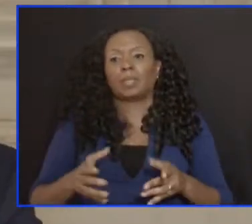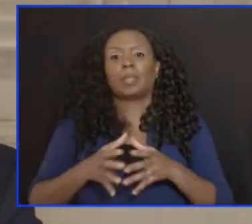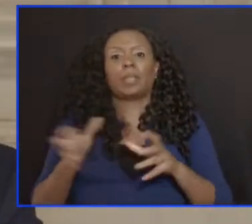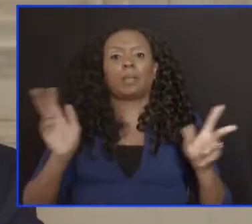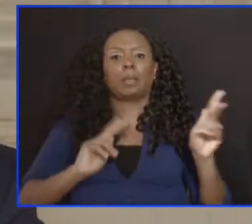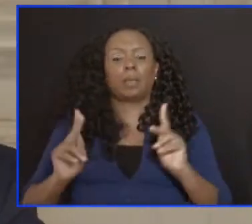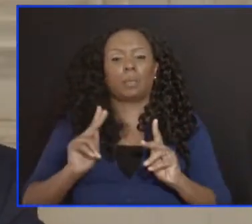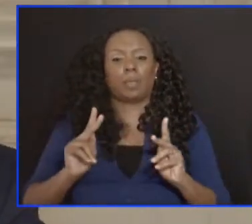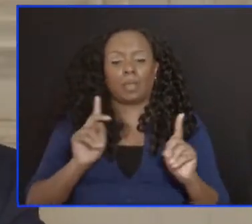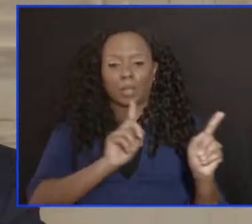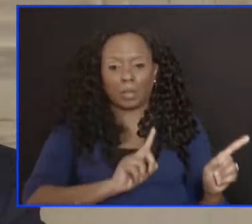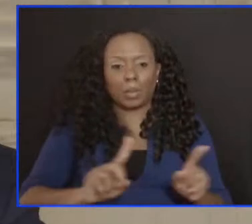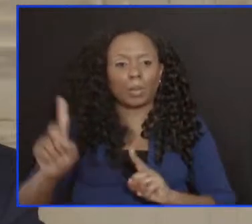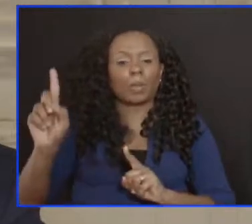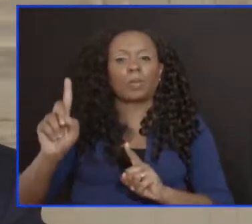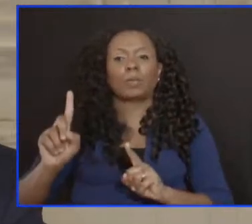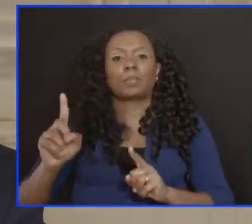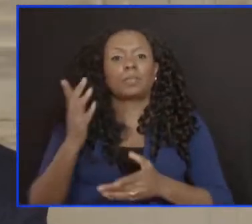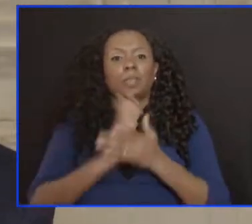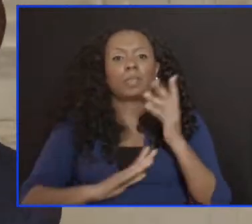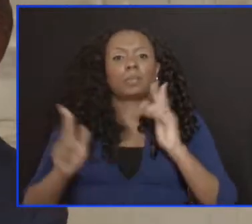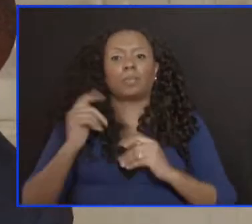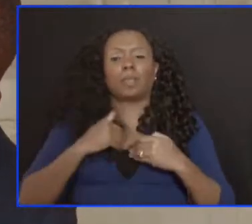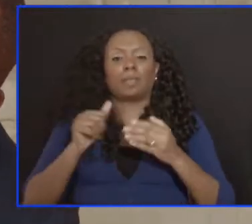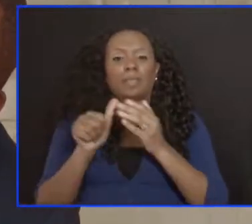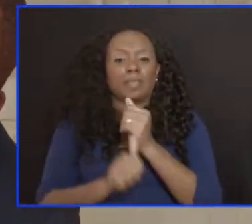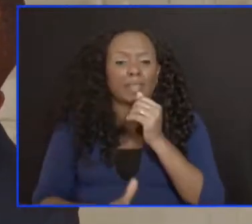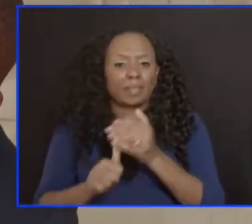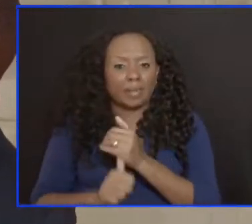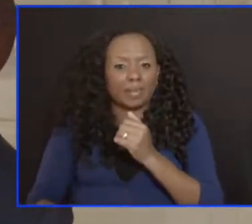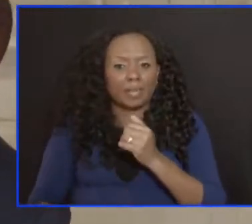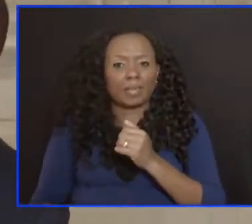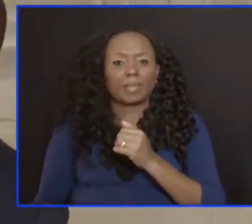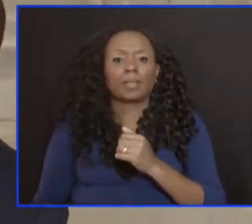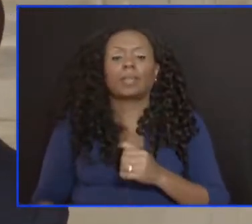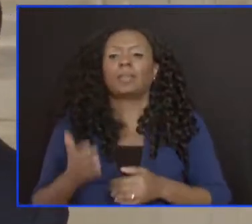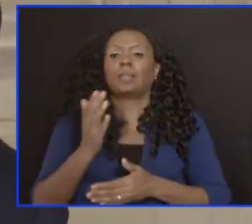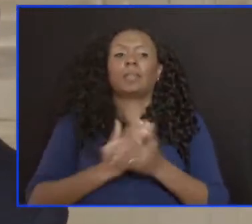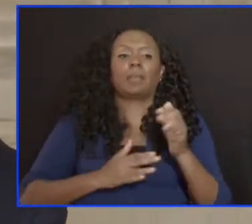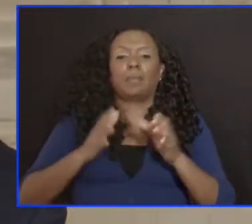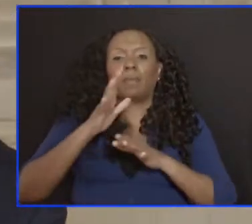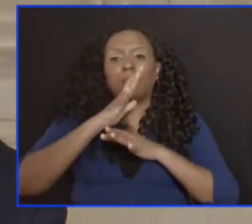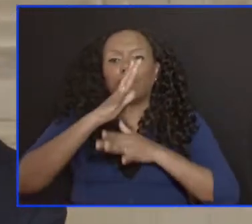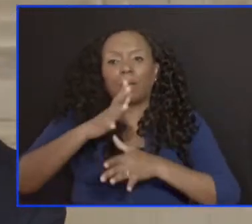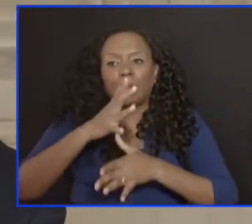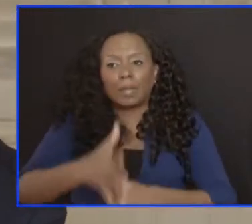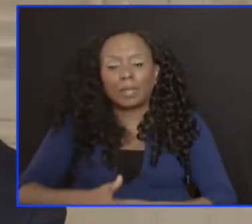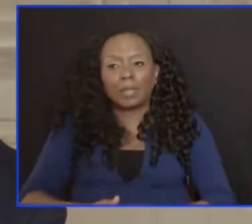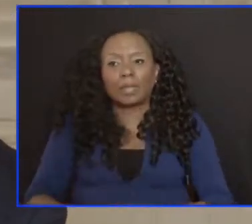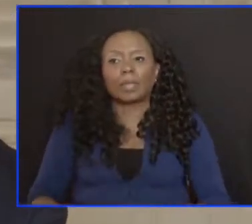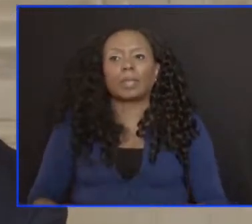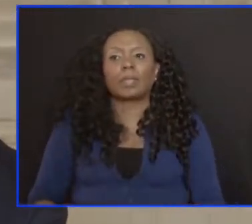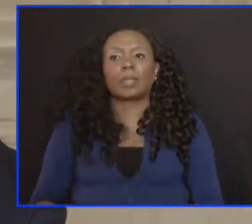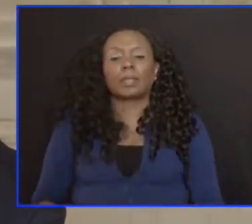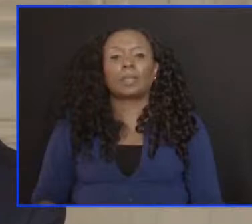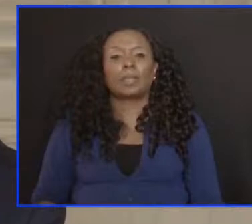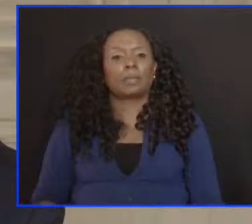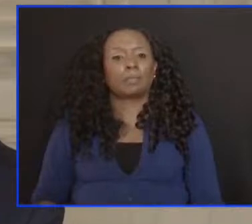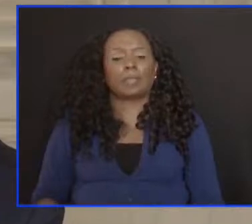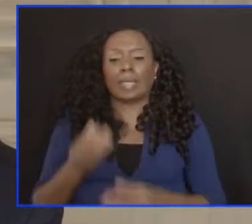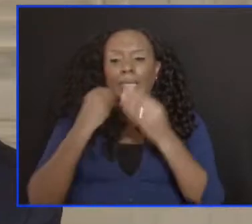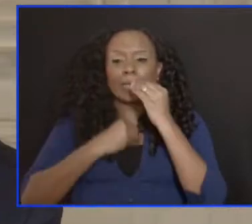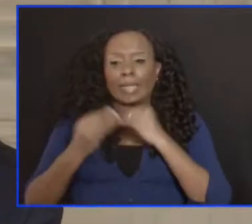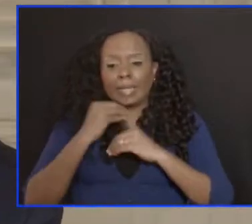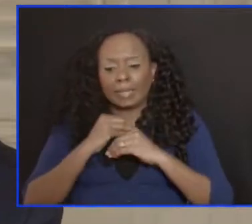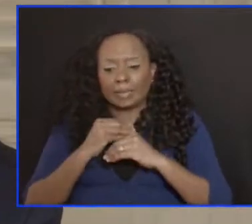coming in, we're seeing individuals who have diarrhea. People have a bit of vomiting and they can't keep up, anything. So we're still seeing